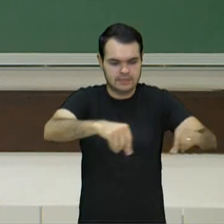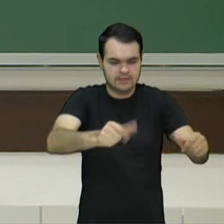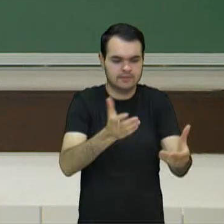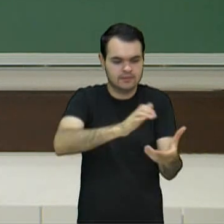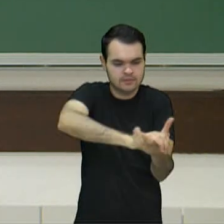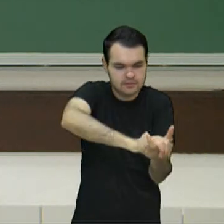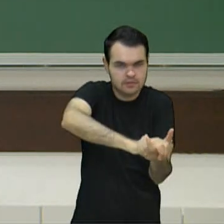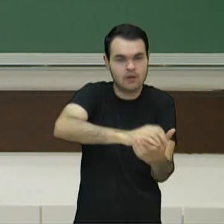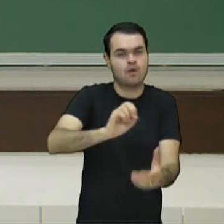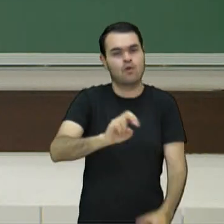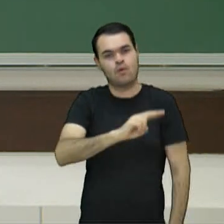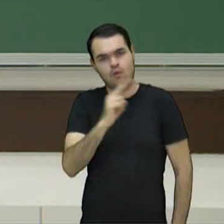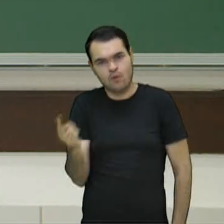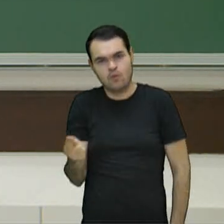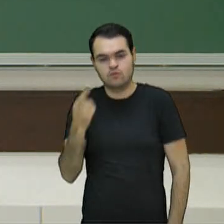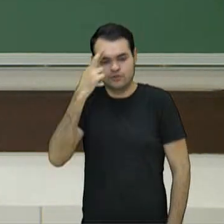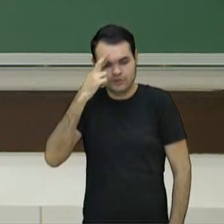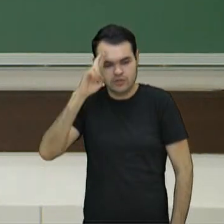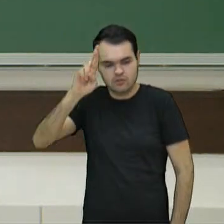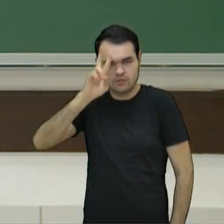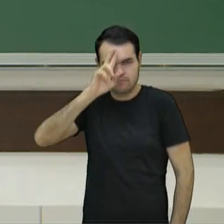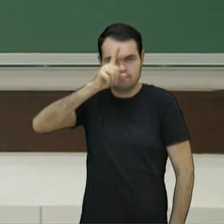ou senhor da terra.